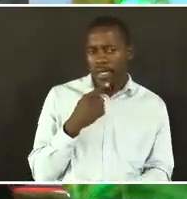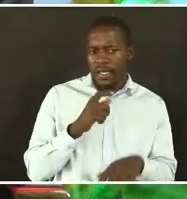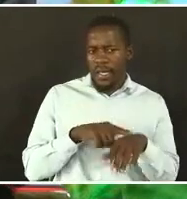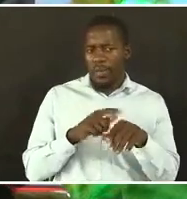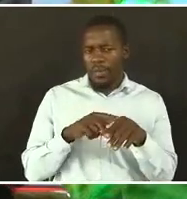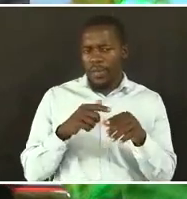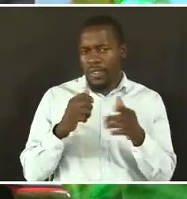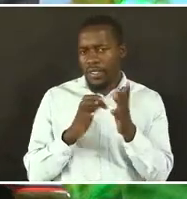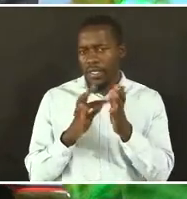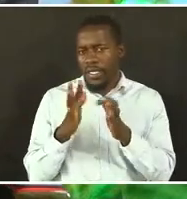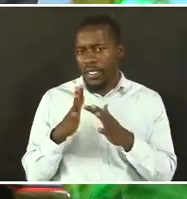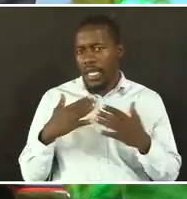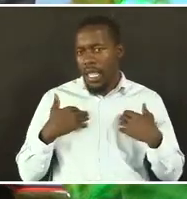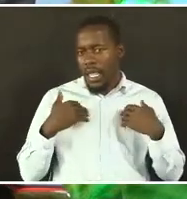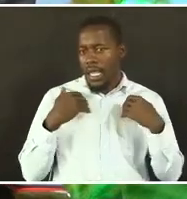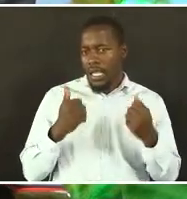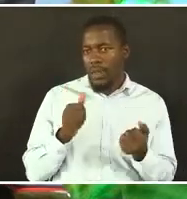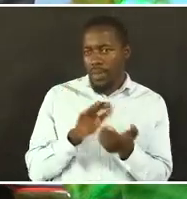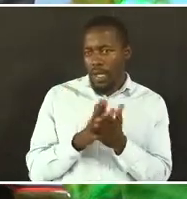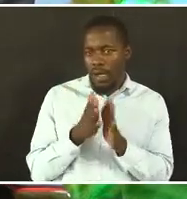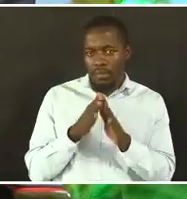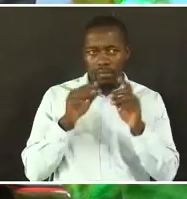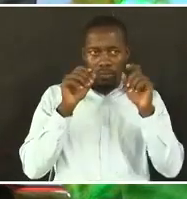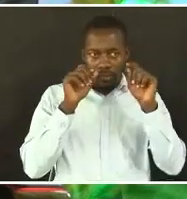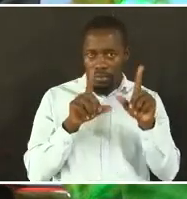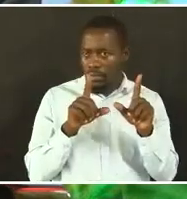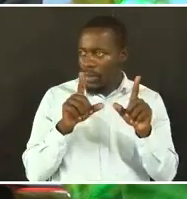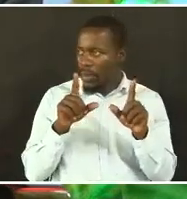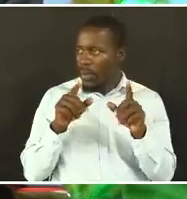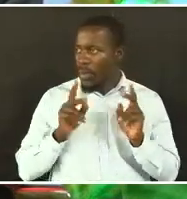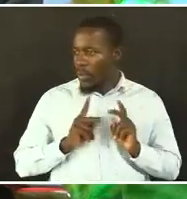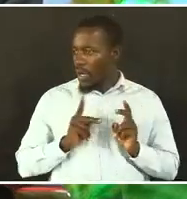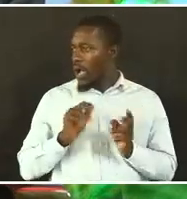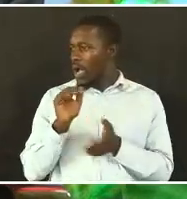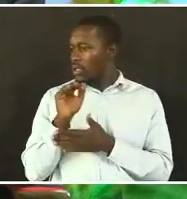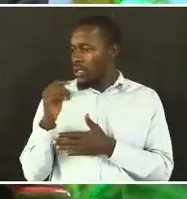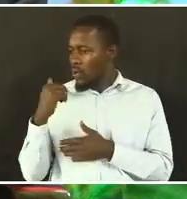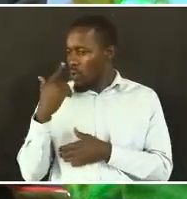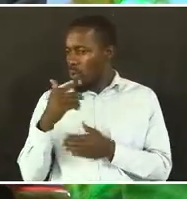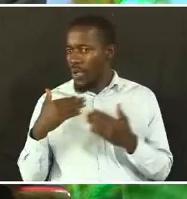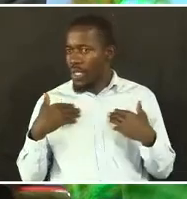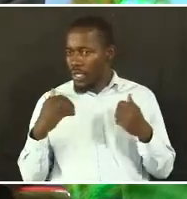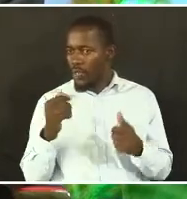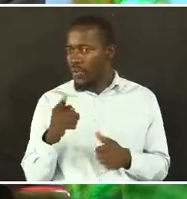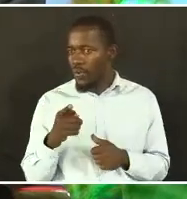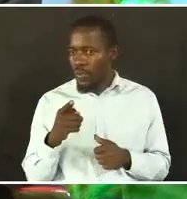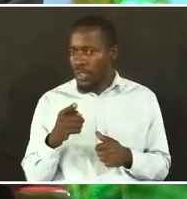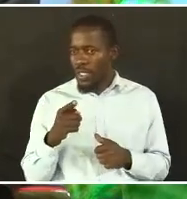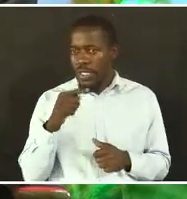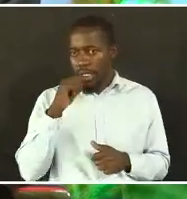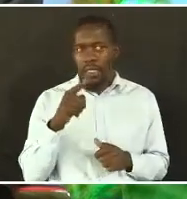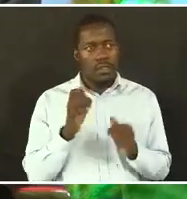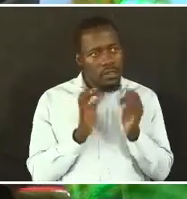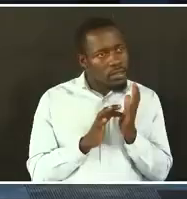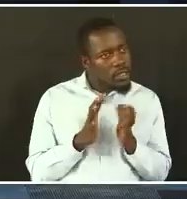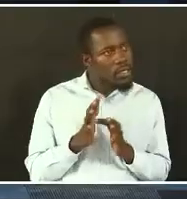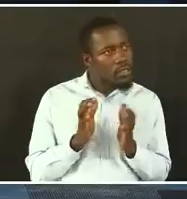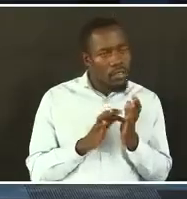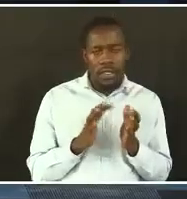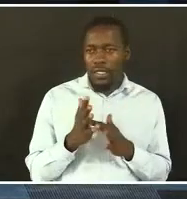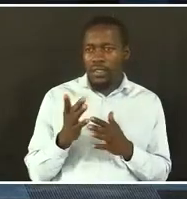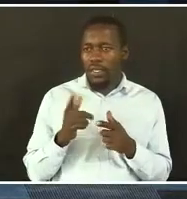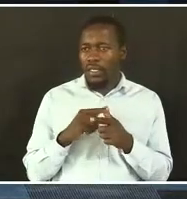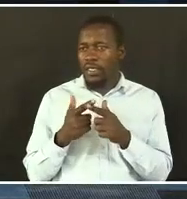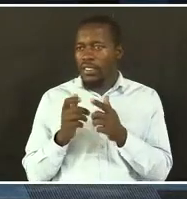where Jesus, in verses 35, Jesus asks the man, do you believe in the Son of